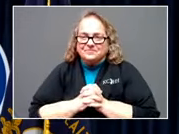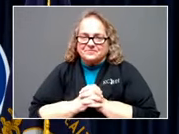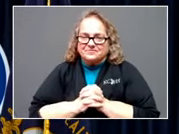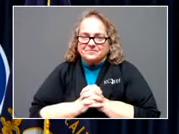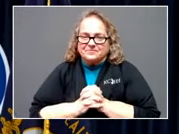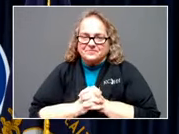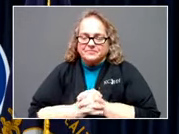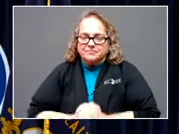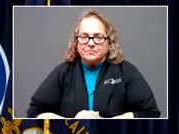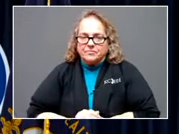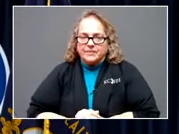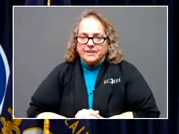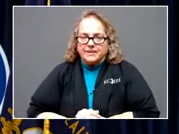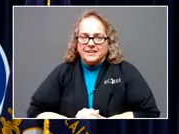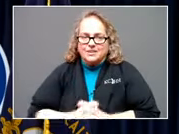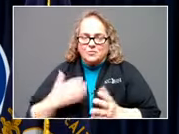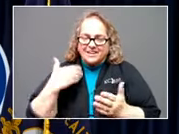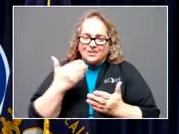of the press conference.